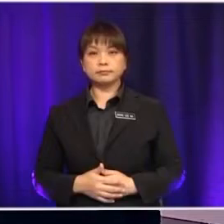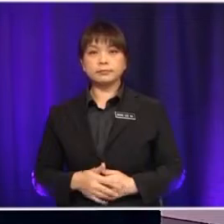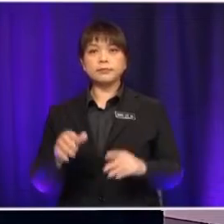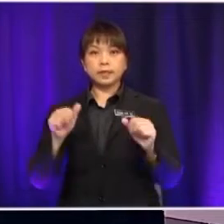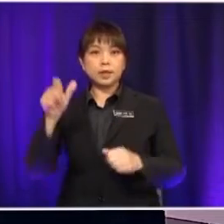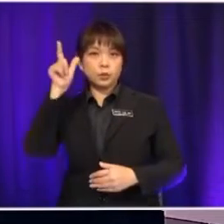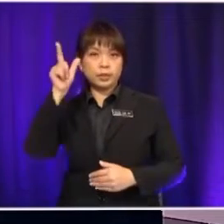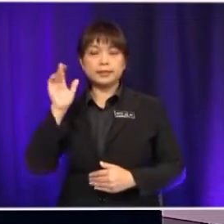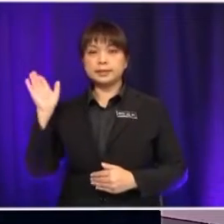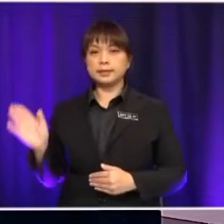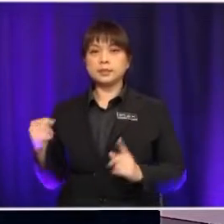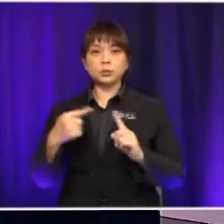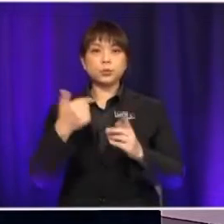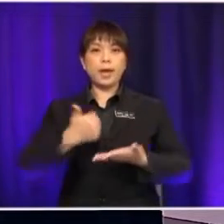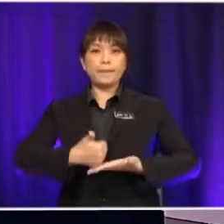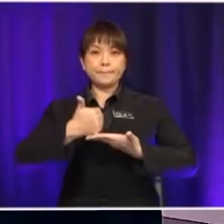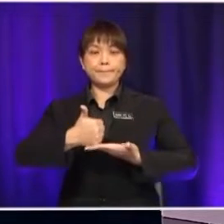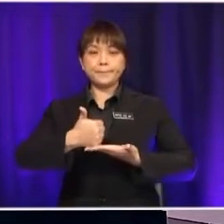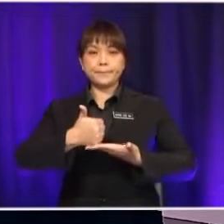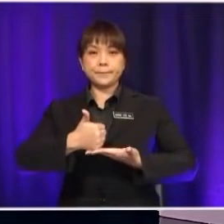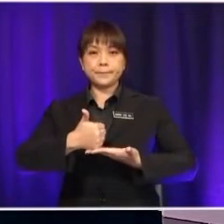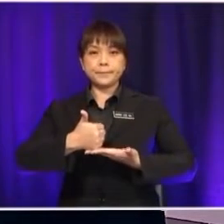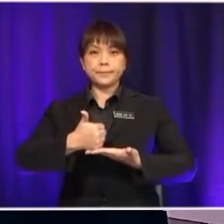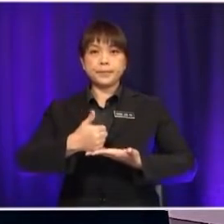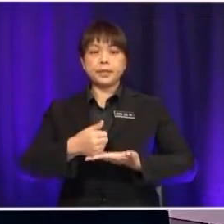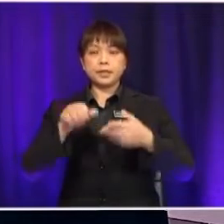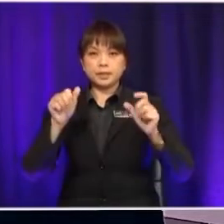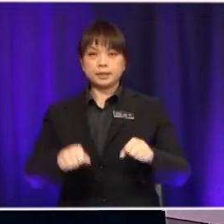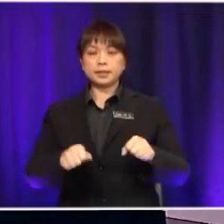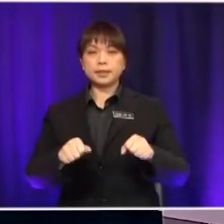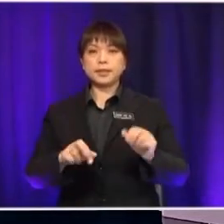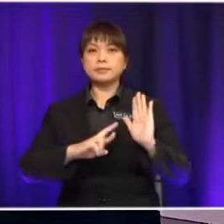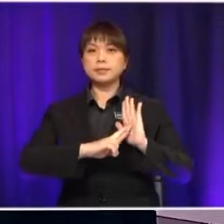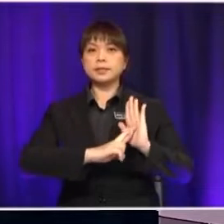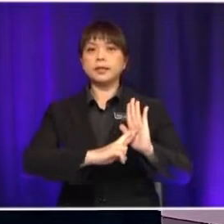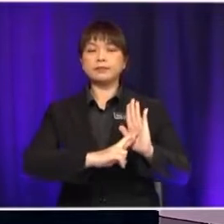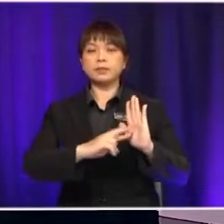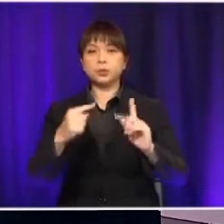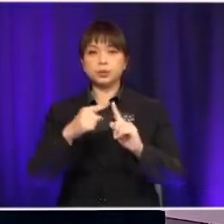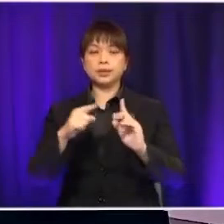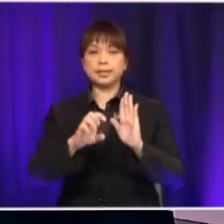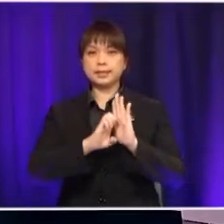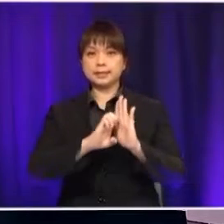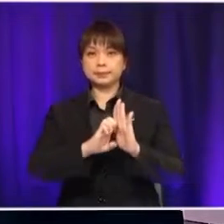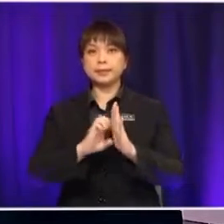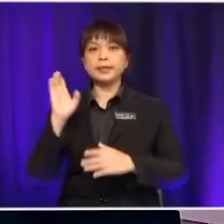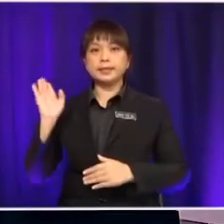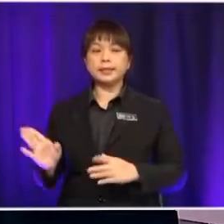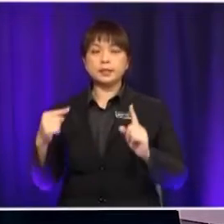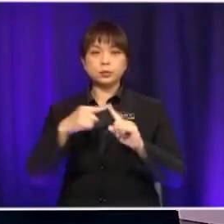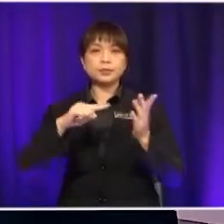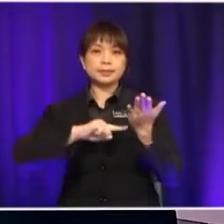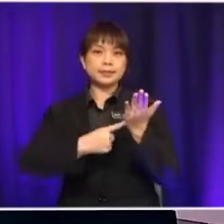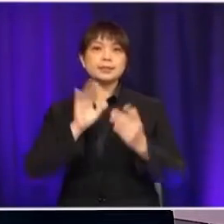you, and then you can also refer to the examples here to start your sentence,